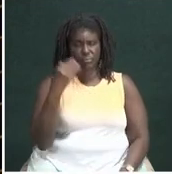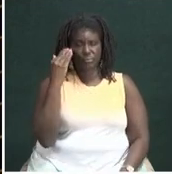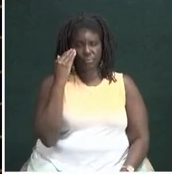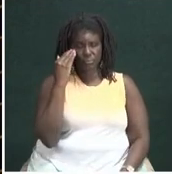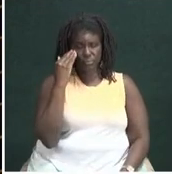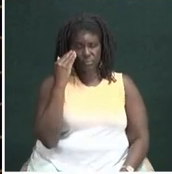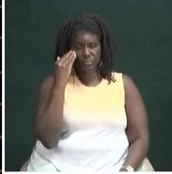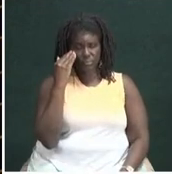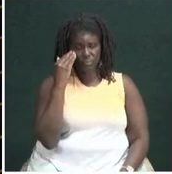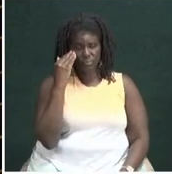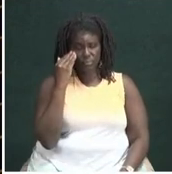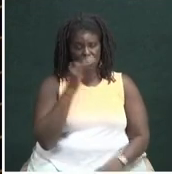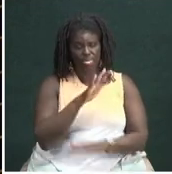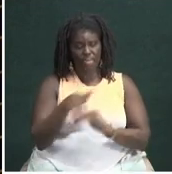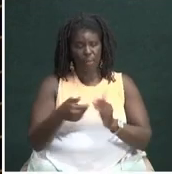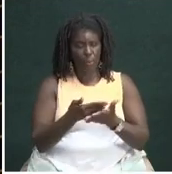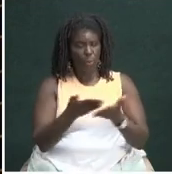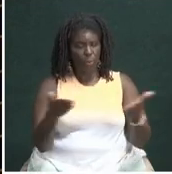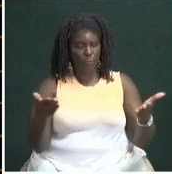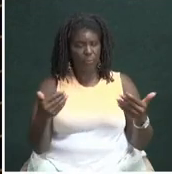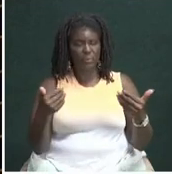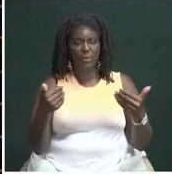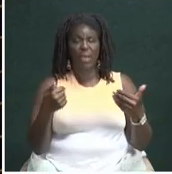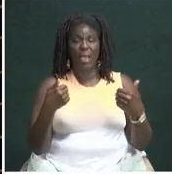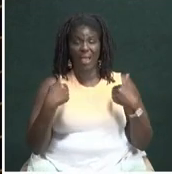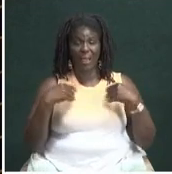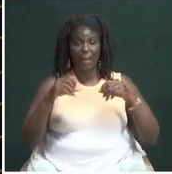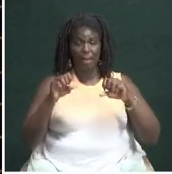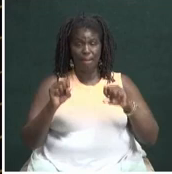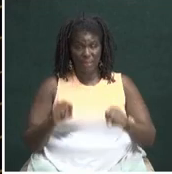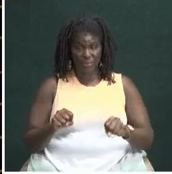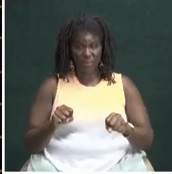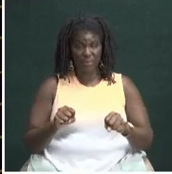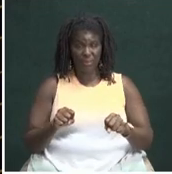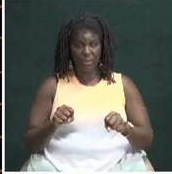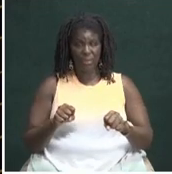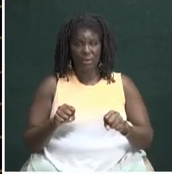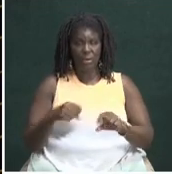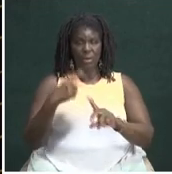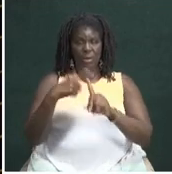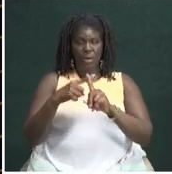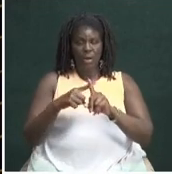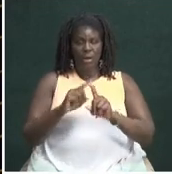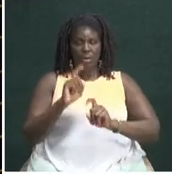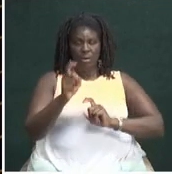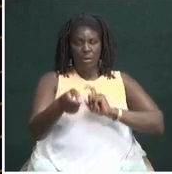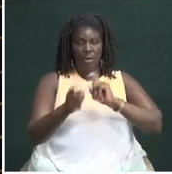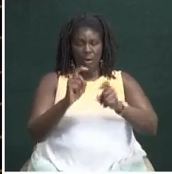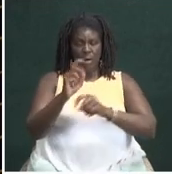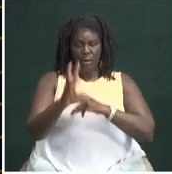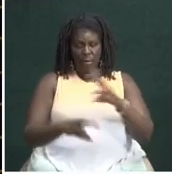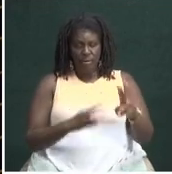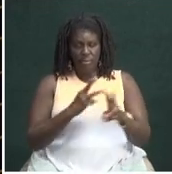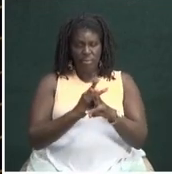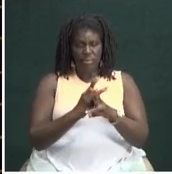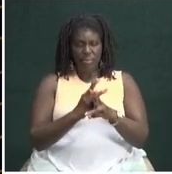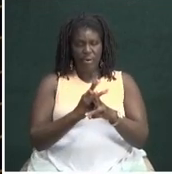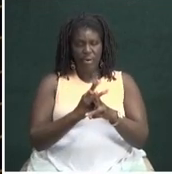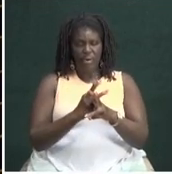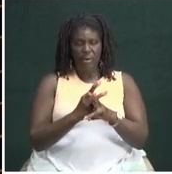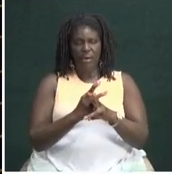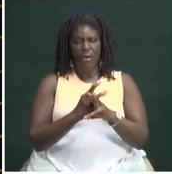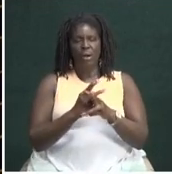confidence, that each of you has a limitless capacity for positive contributions to the world and